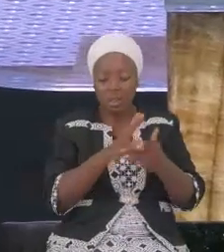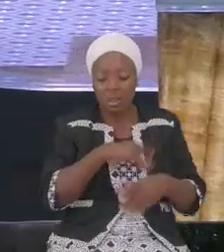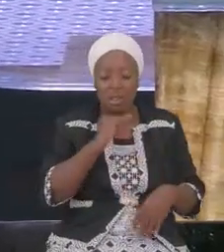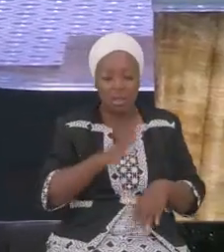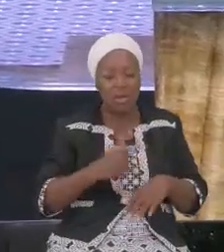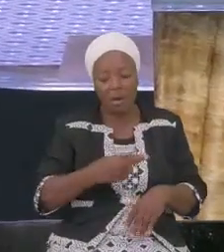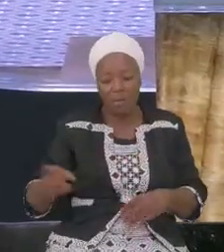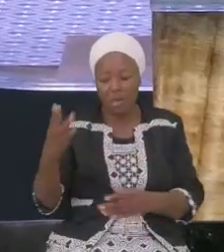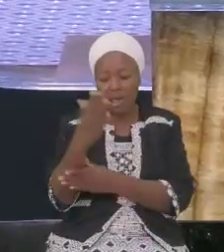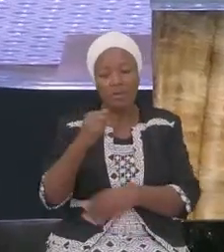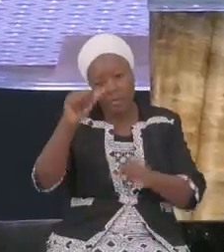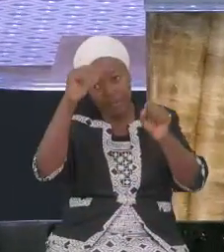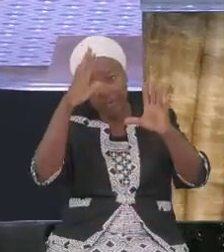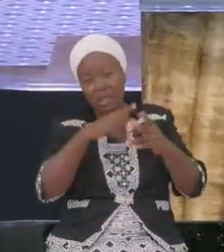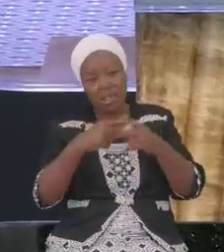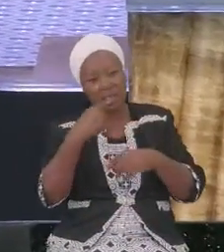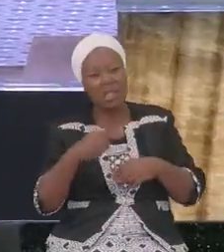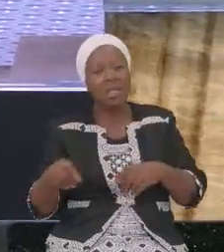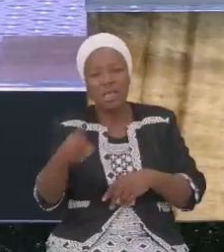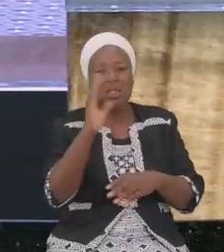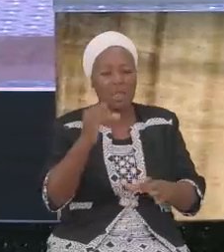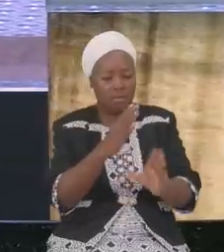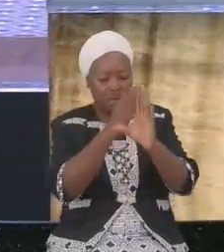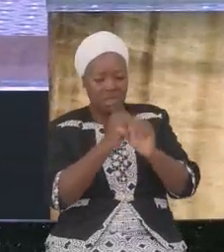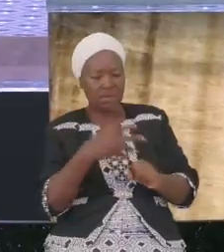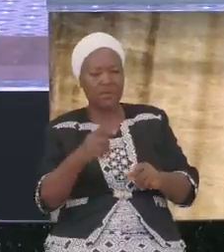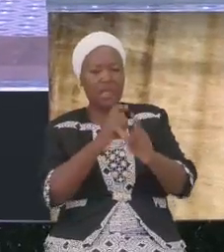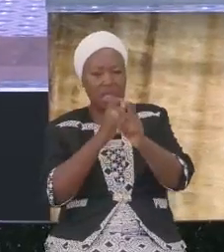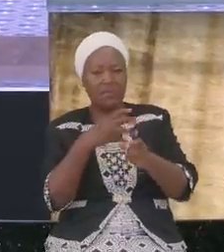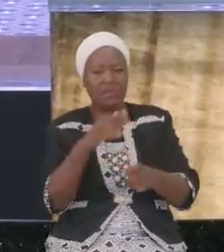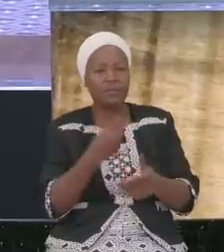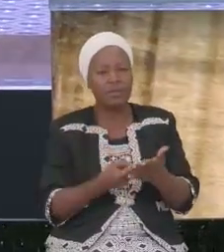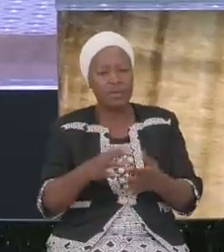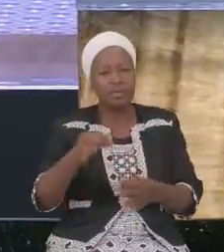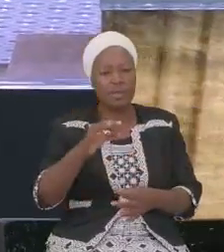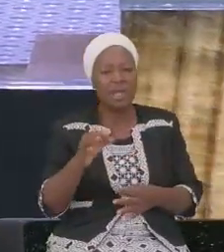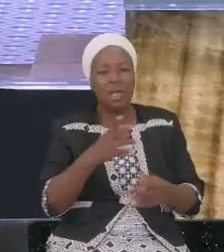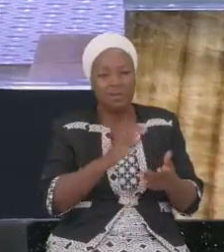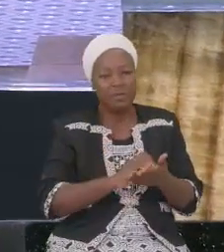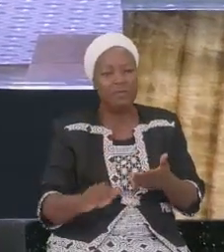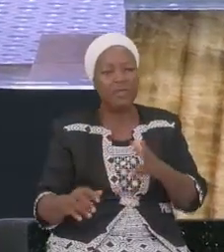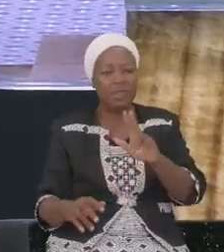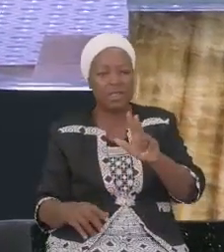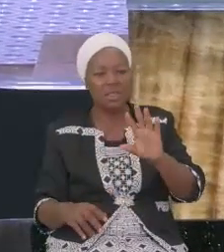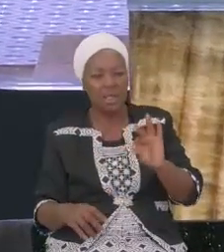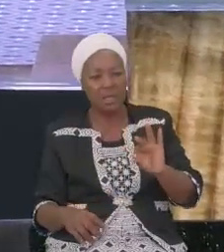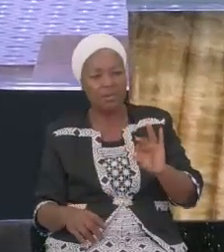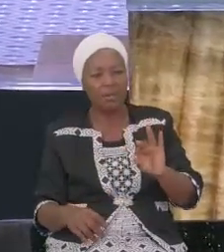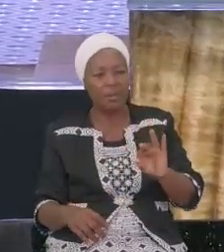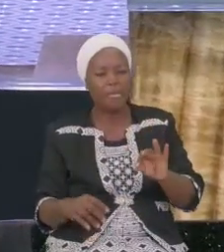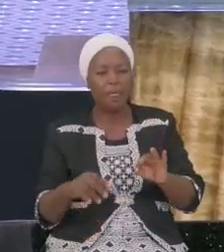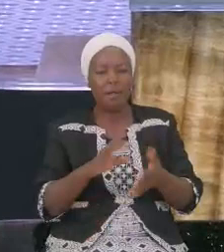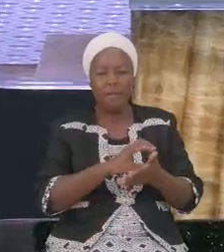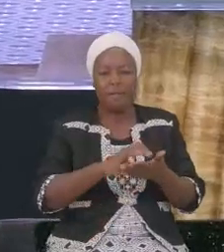Father, and he says he shall receive the gift of the Holy Ghost. And then in verse 39, it